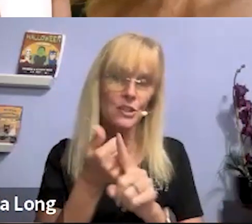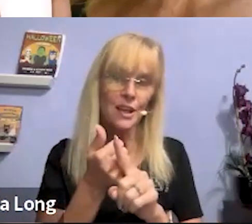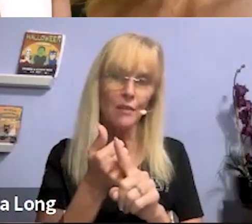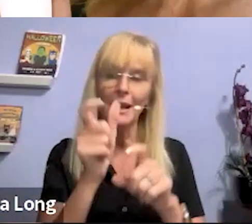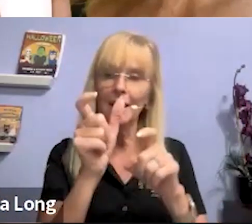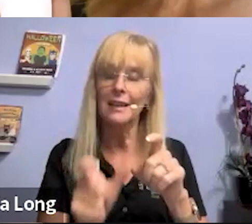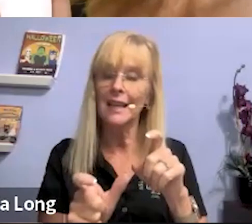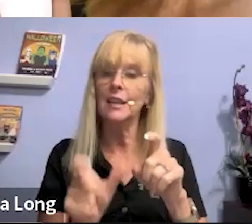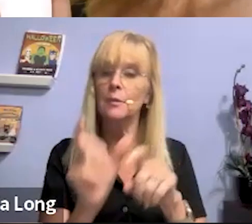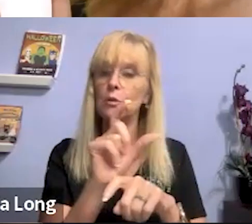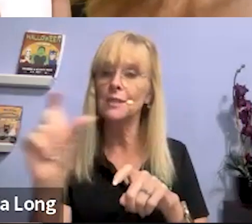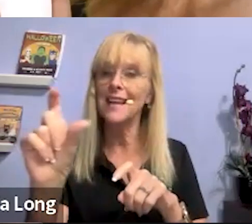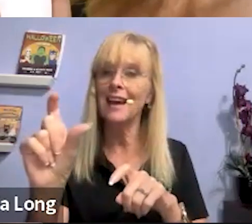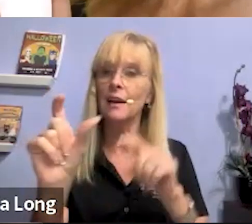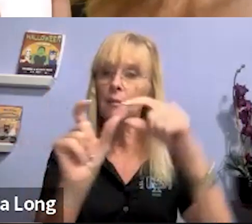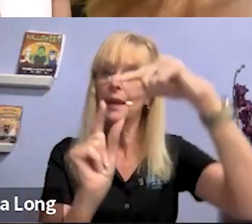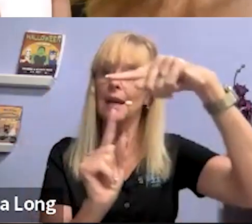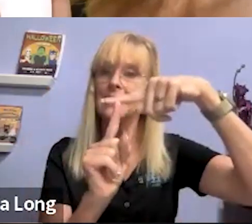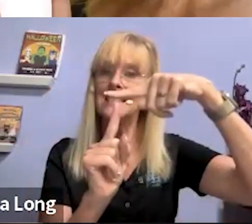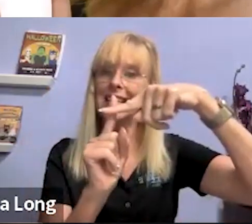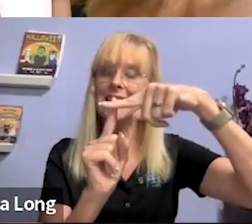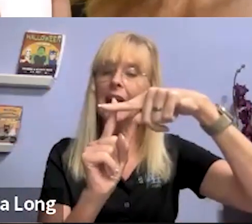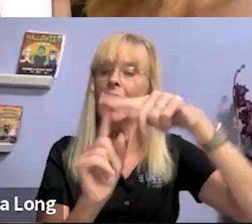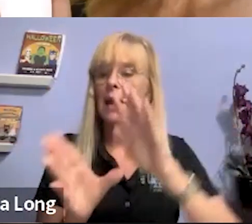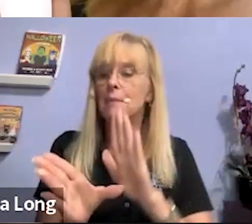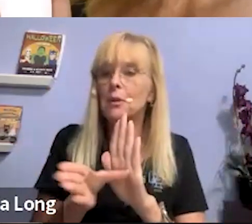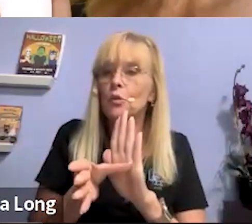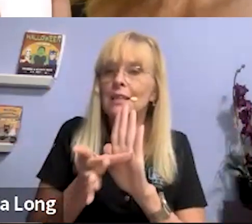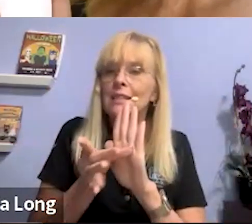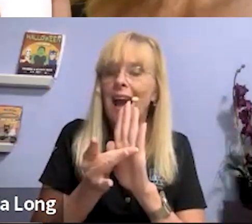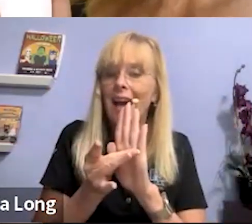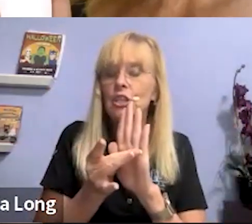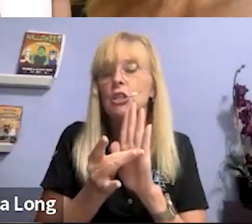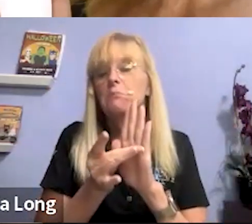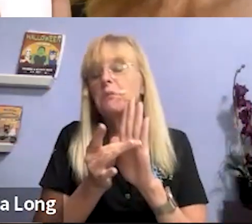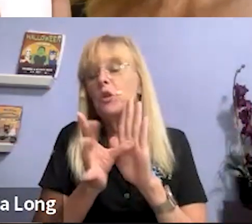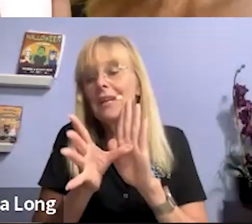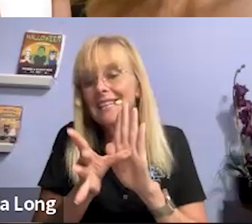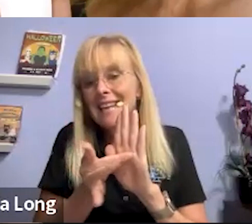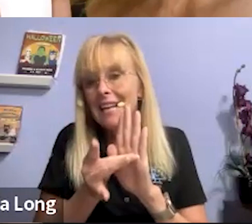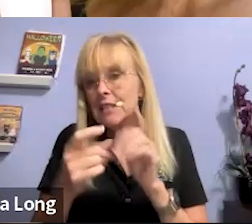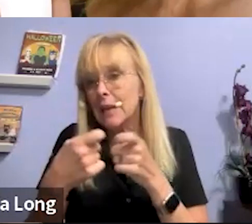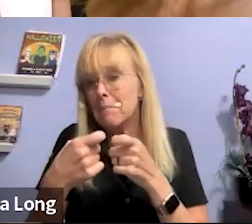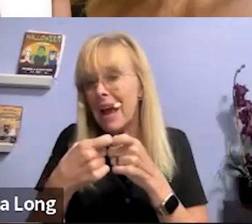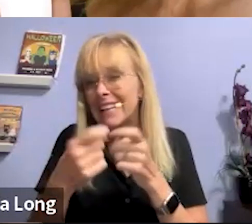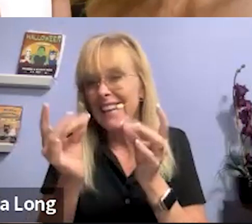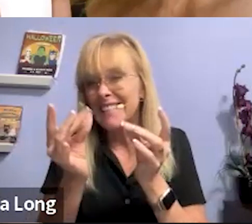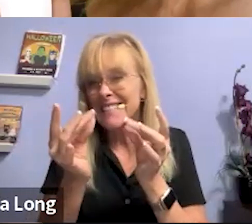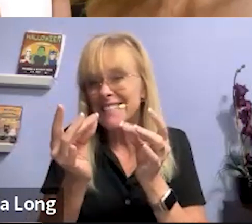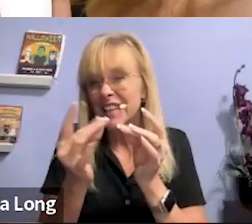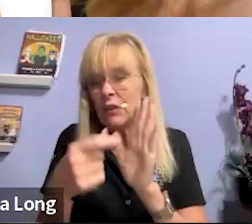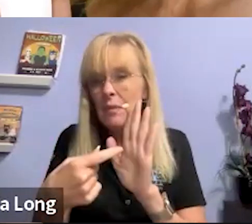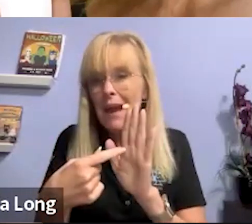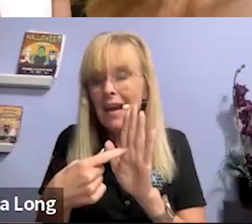make it yourself by letting them use that, the T, and maybe you can attach like a magnet that